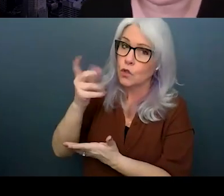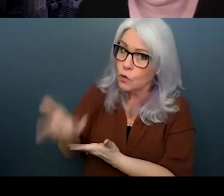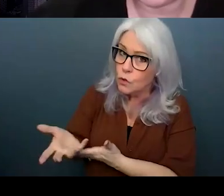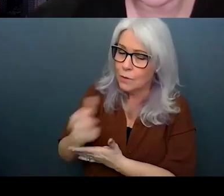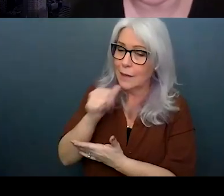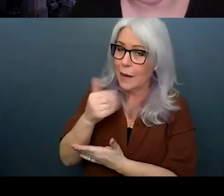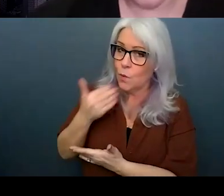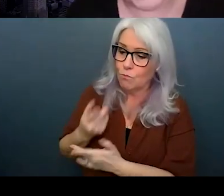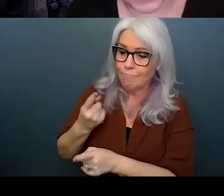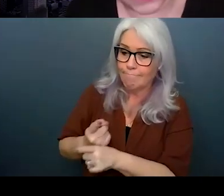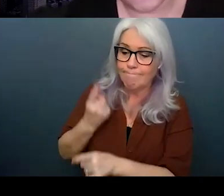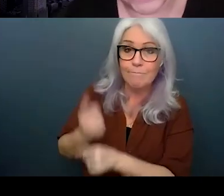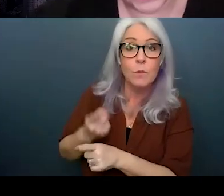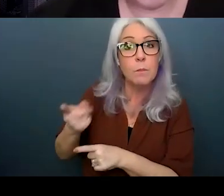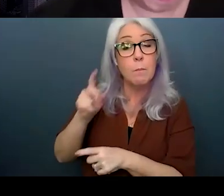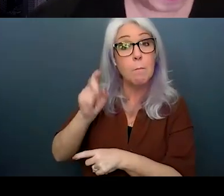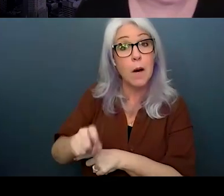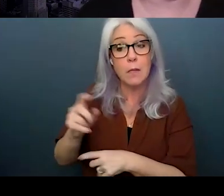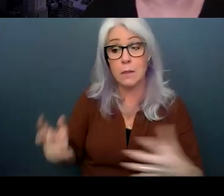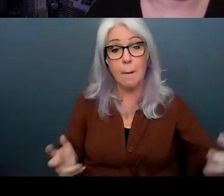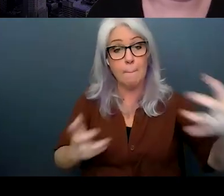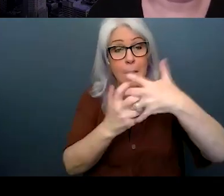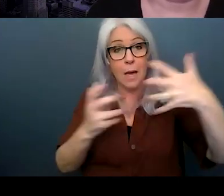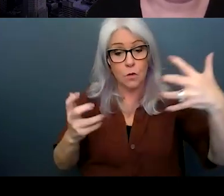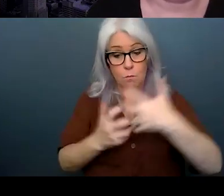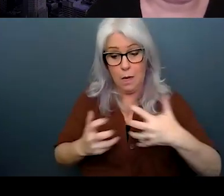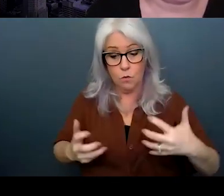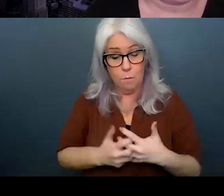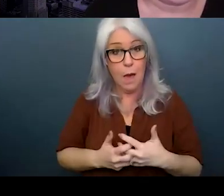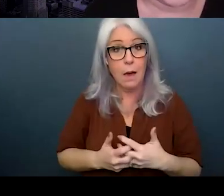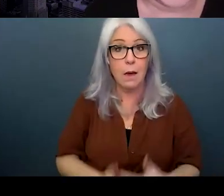citations and references are accounted for.